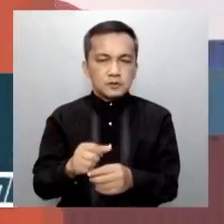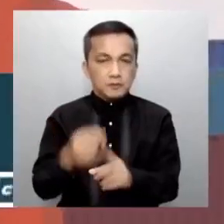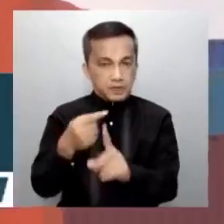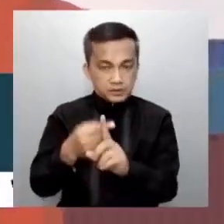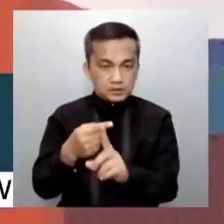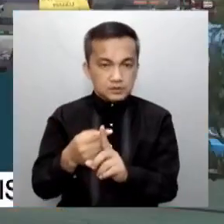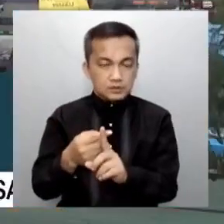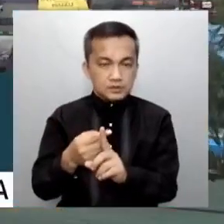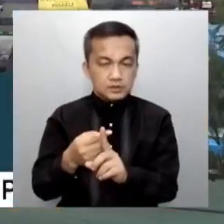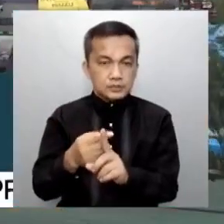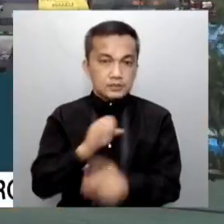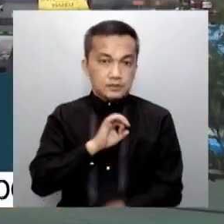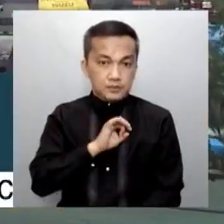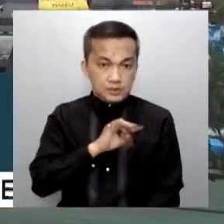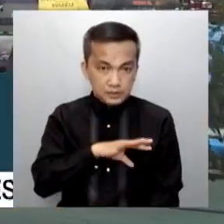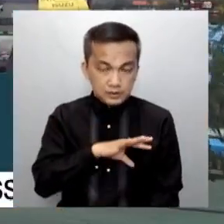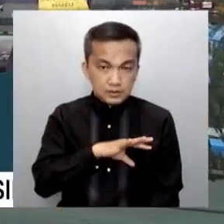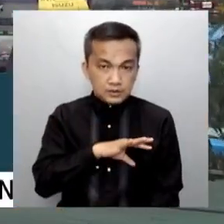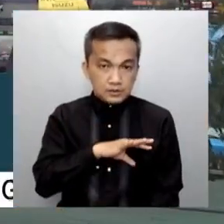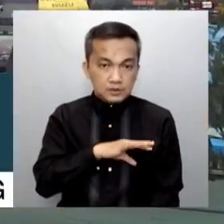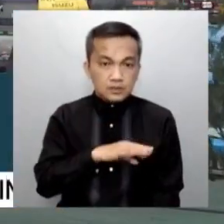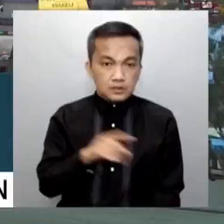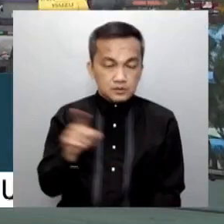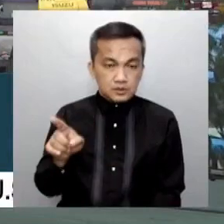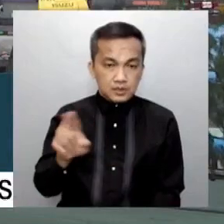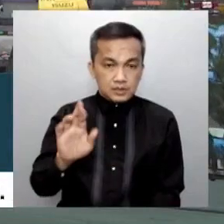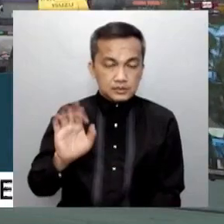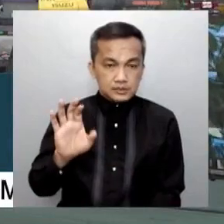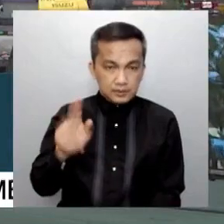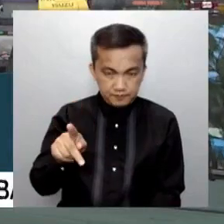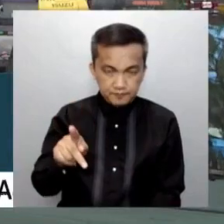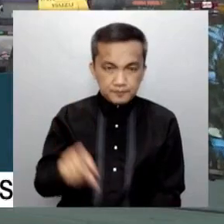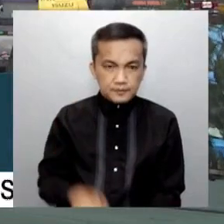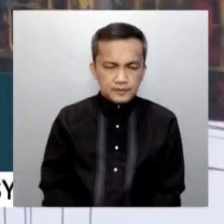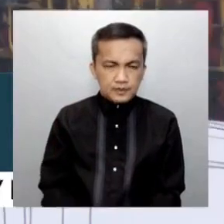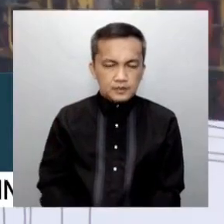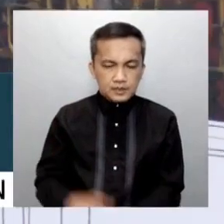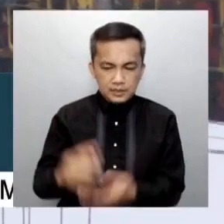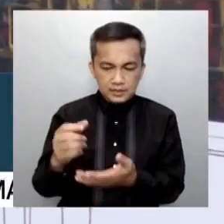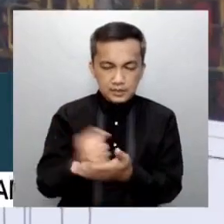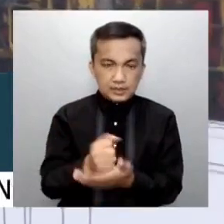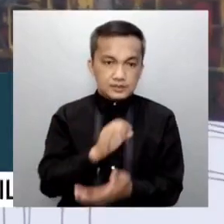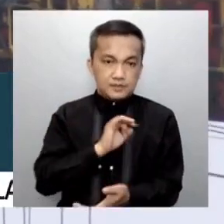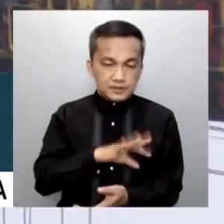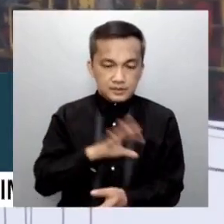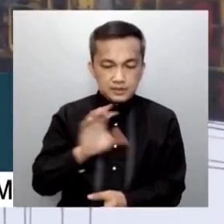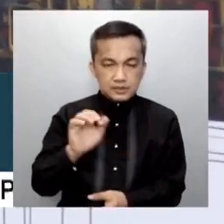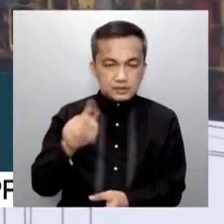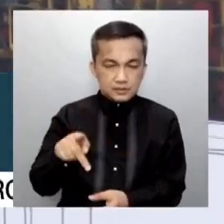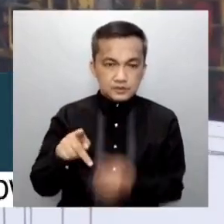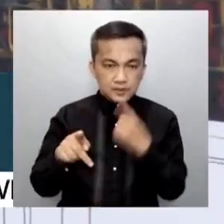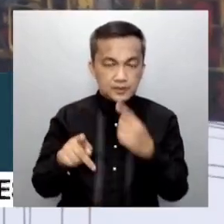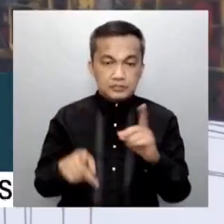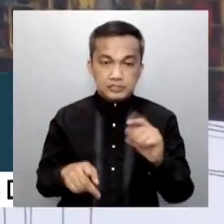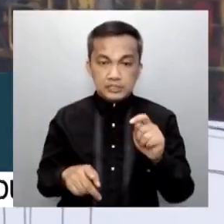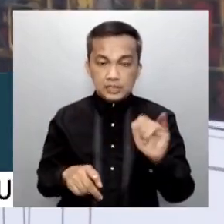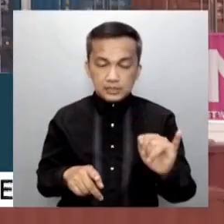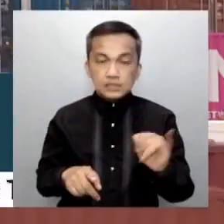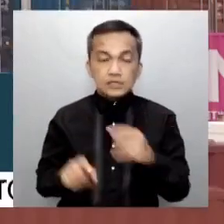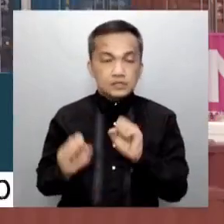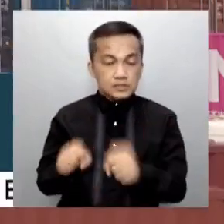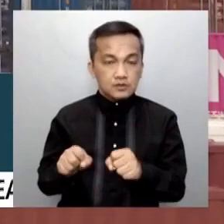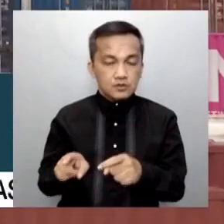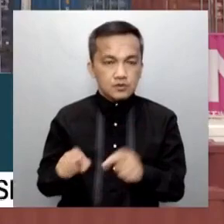will benefit positively in the RCEP. So the gains and benefits of RCEP, according to DTI, is that it can have zero or